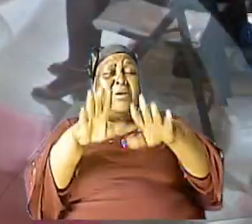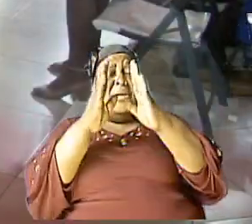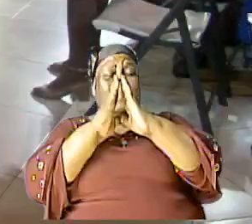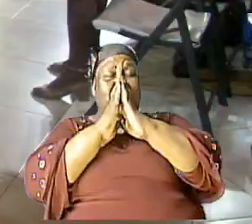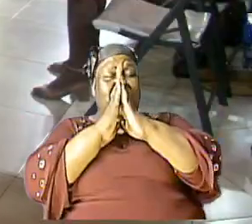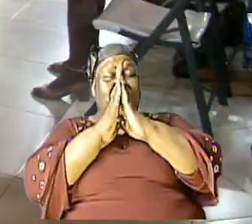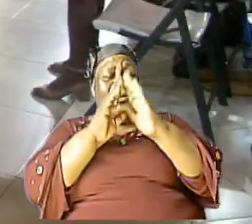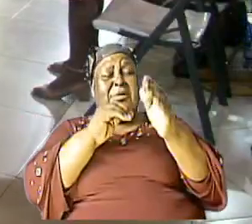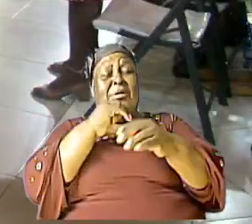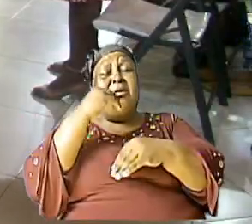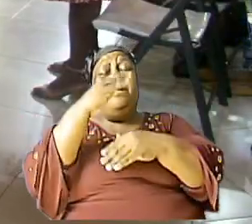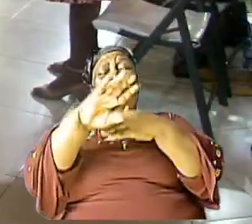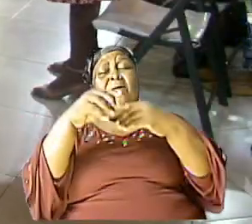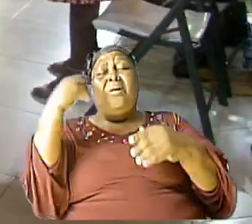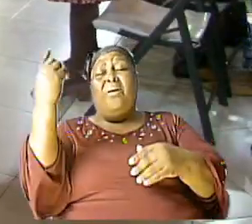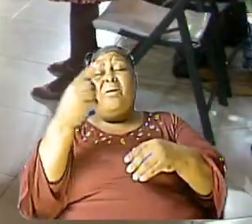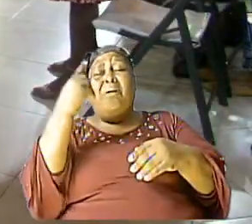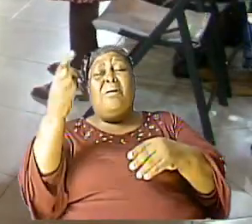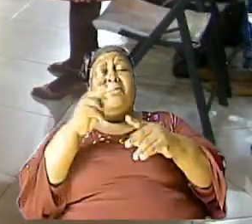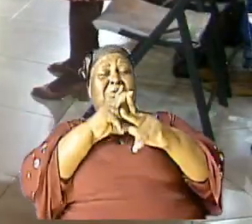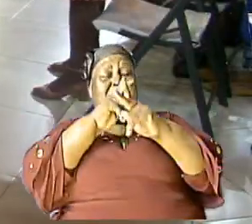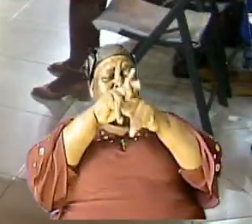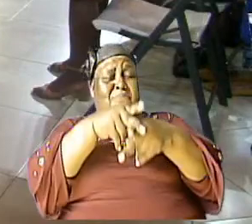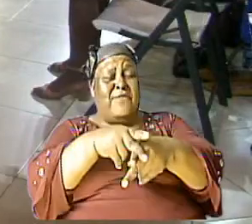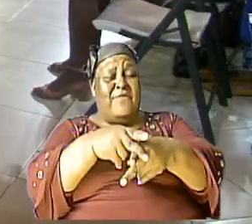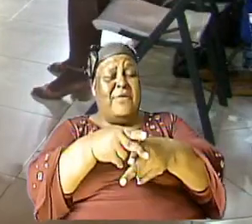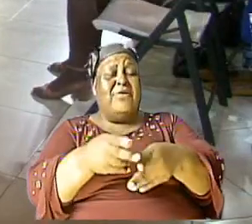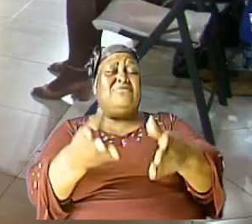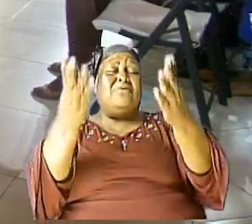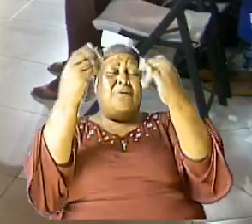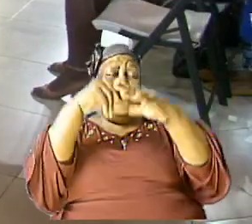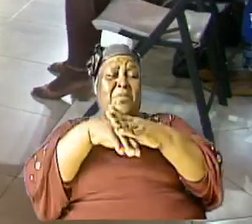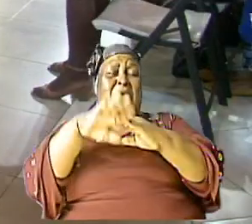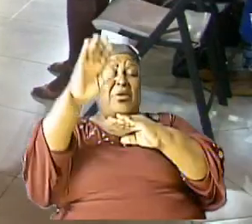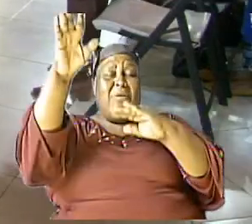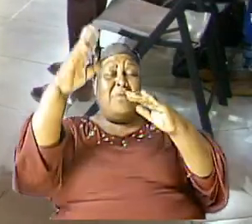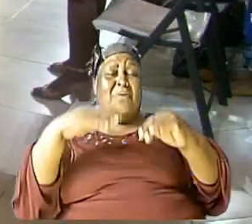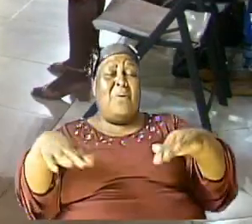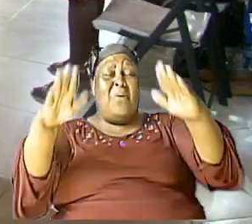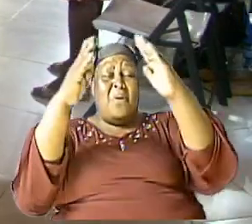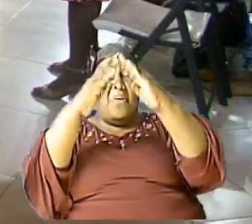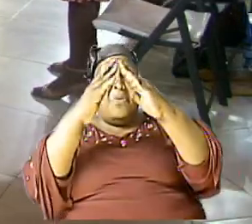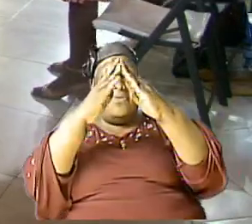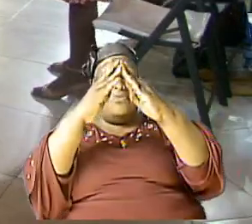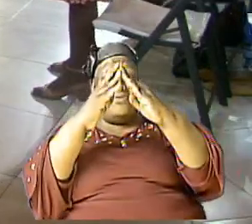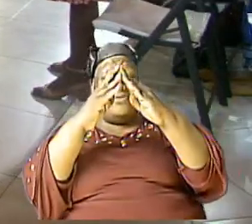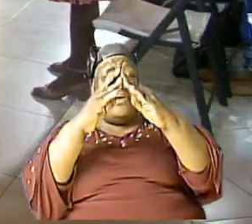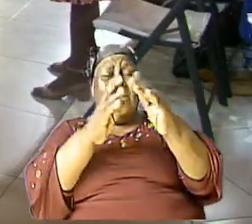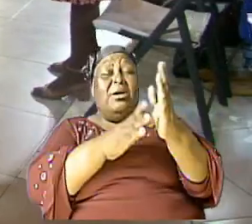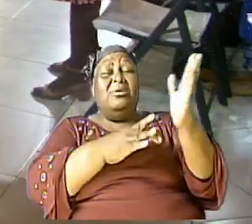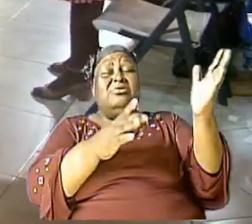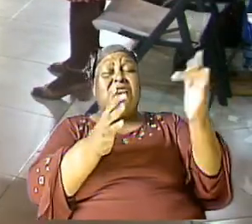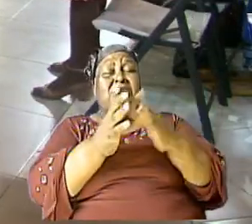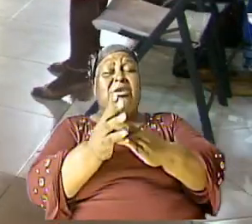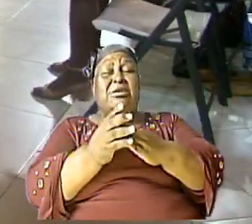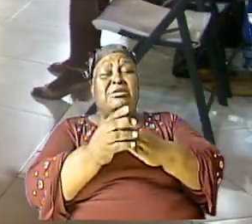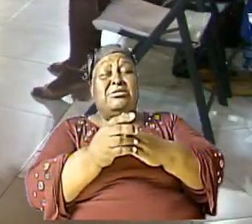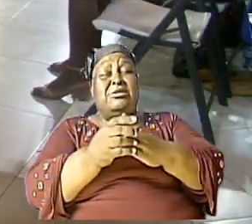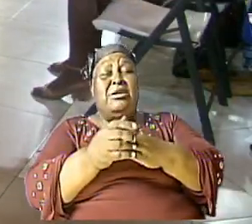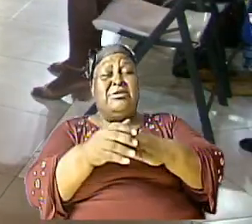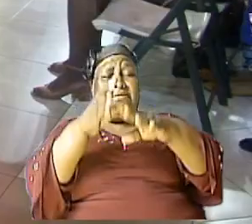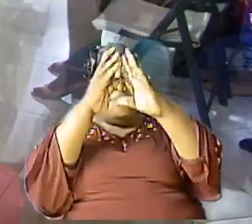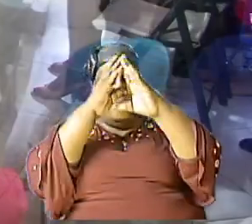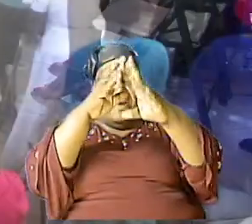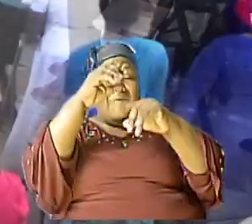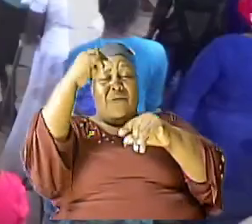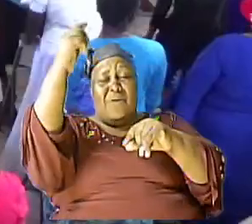is always a pleasure to come before the presence of Almighty God. Father, you are great